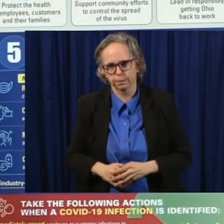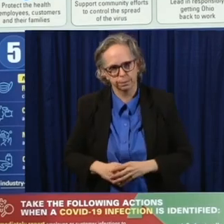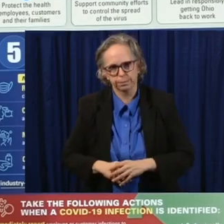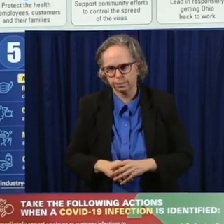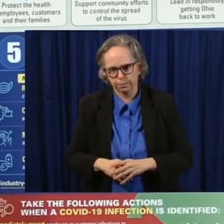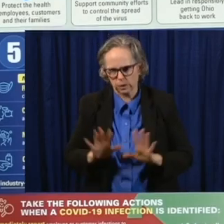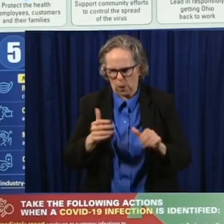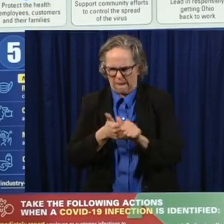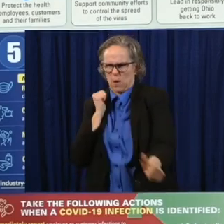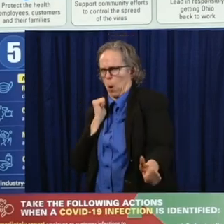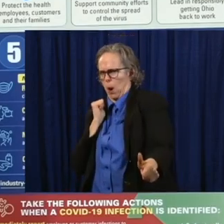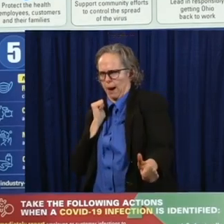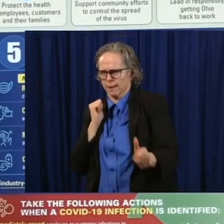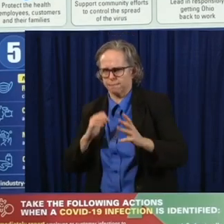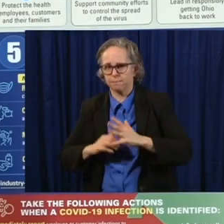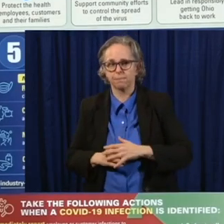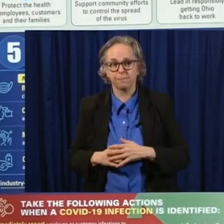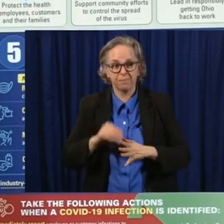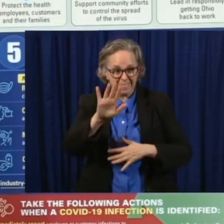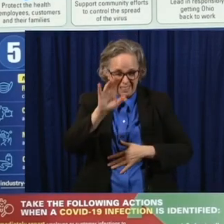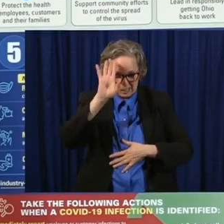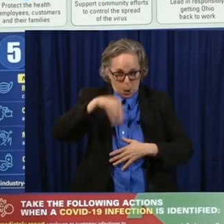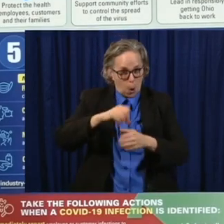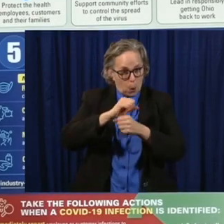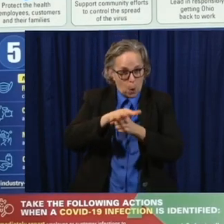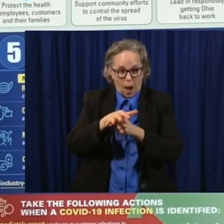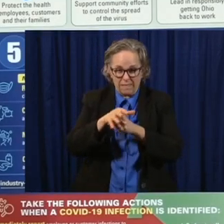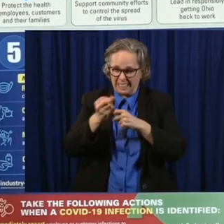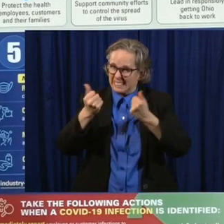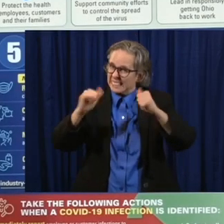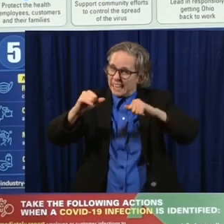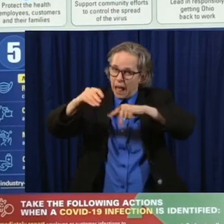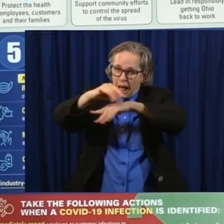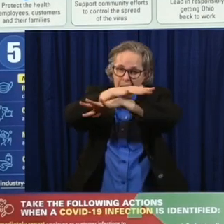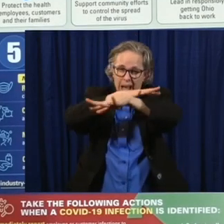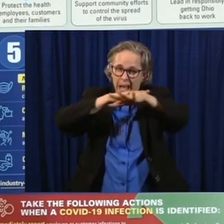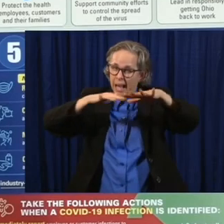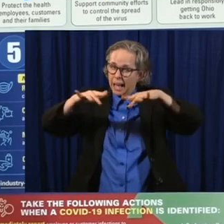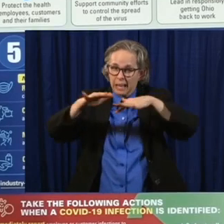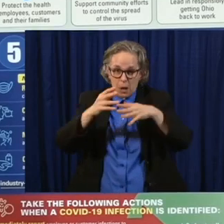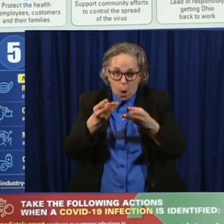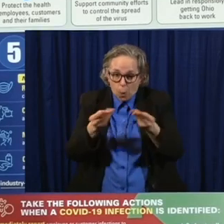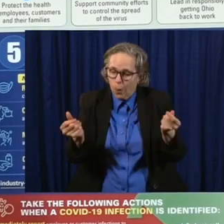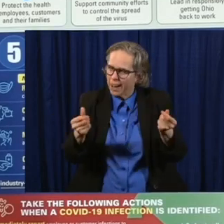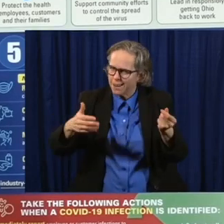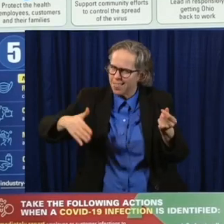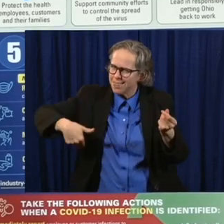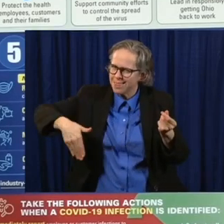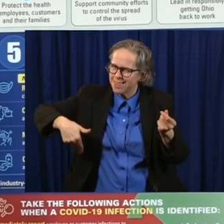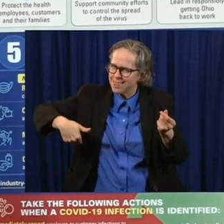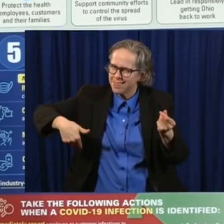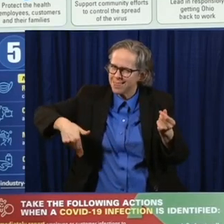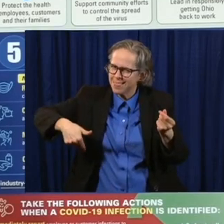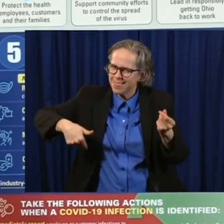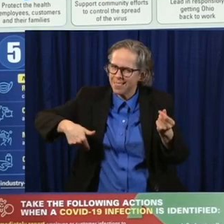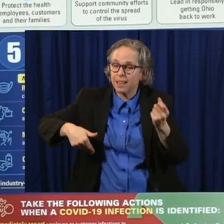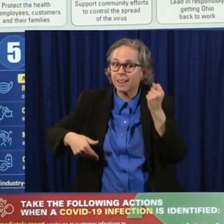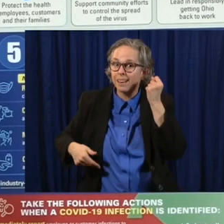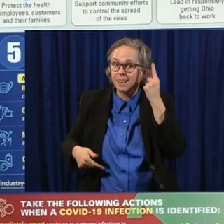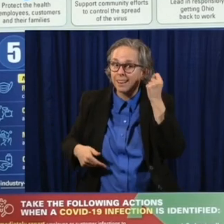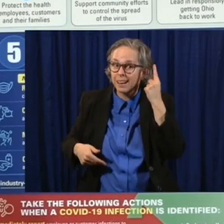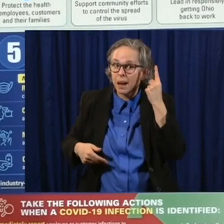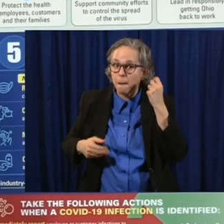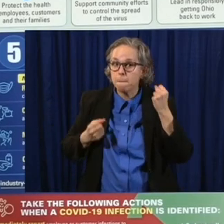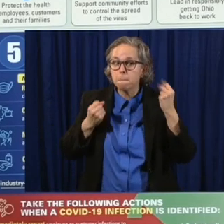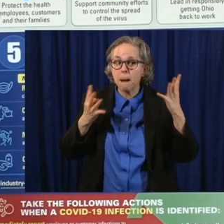The virus is still out there. It's not going to go away. But there are a lot of things we can do to lessen its